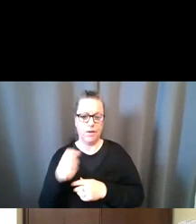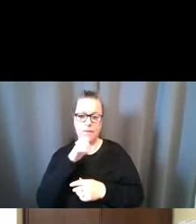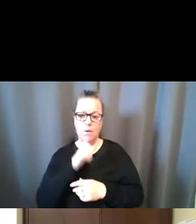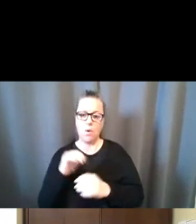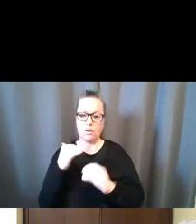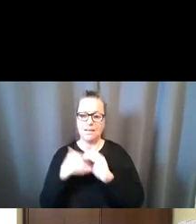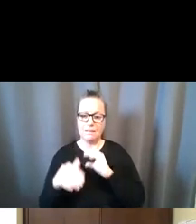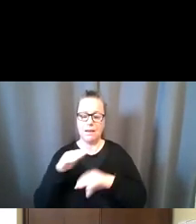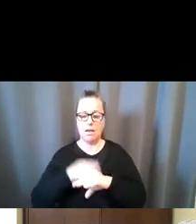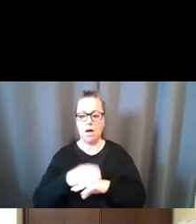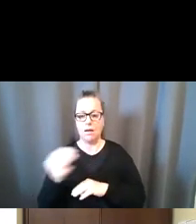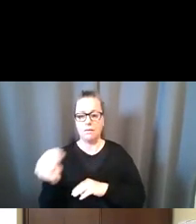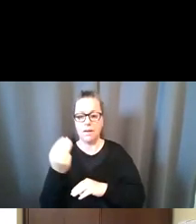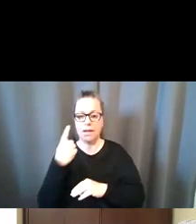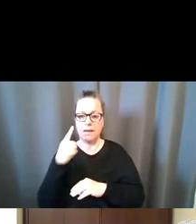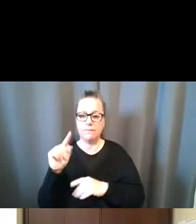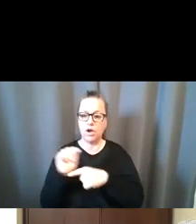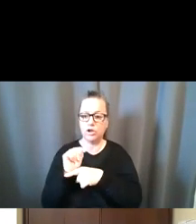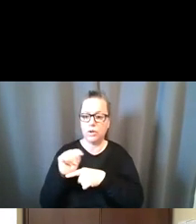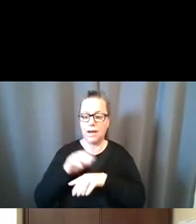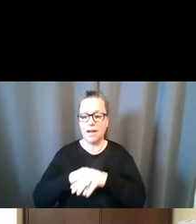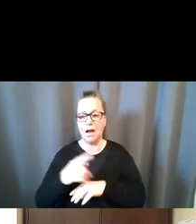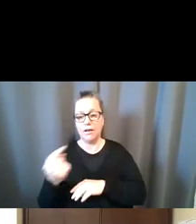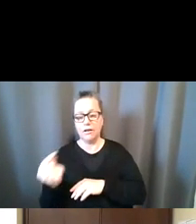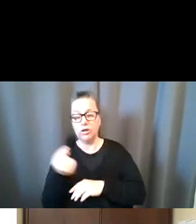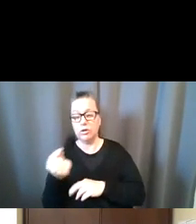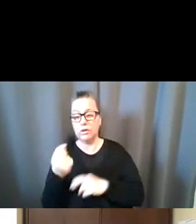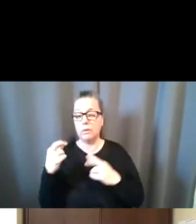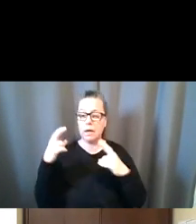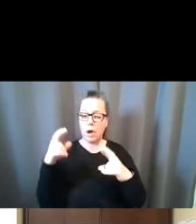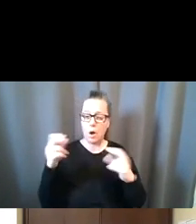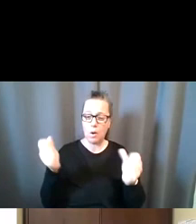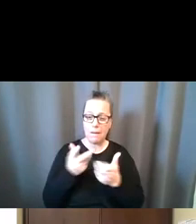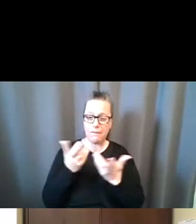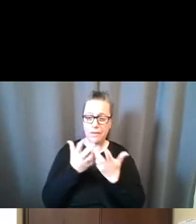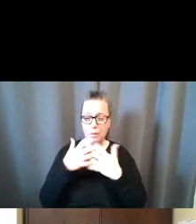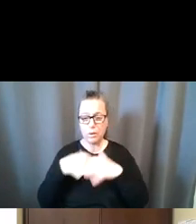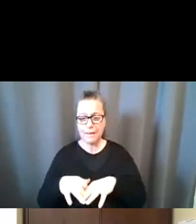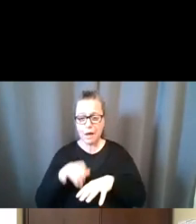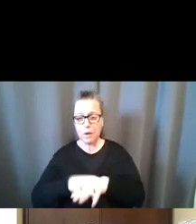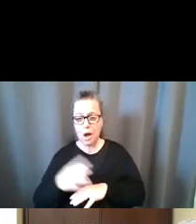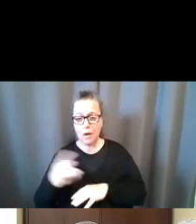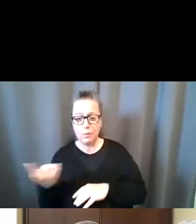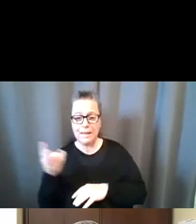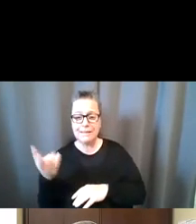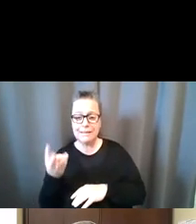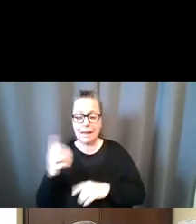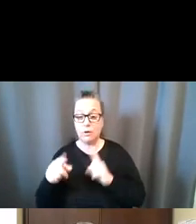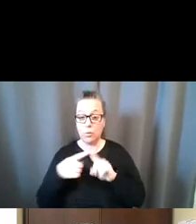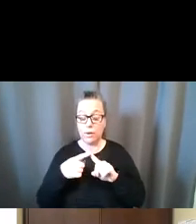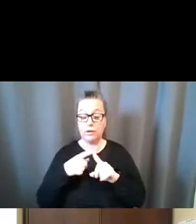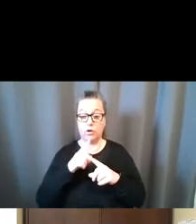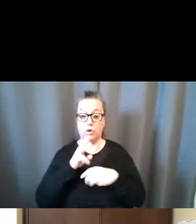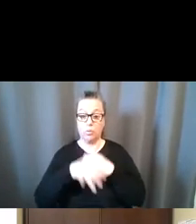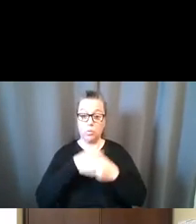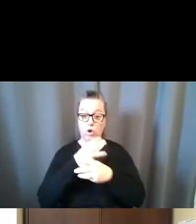on Monday for training on Tuesday for we hope everything works out on Wednesday, when your entire world shifts in